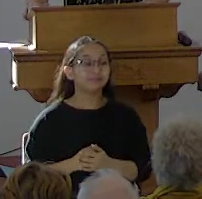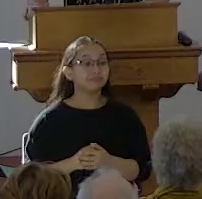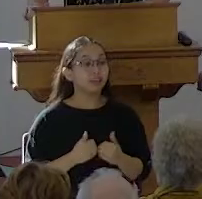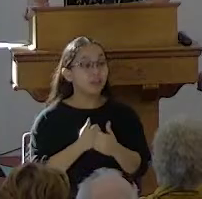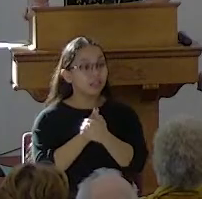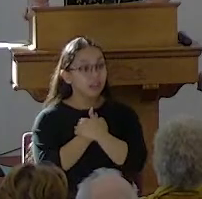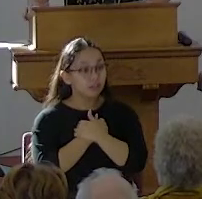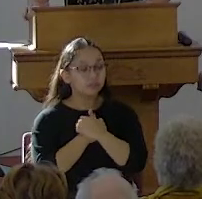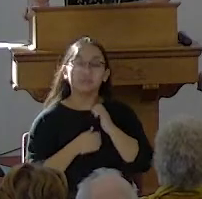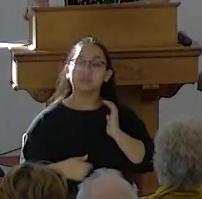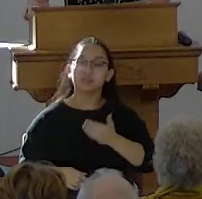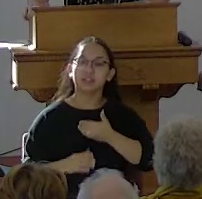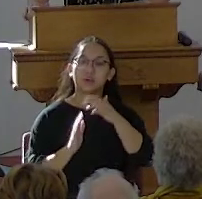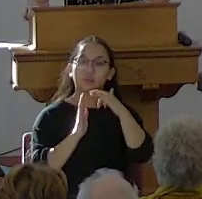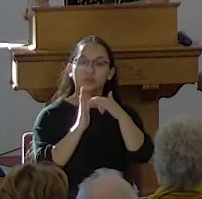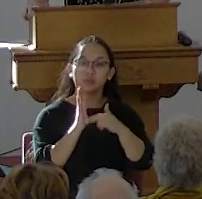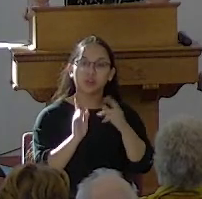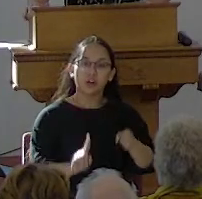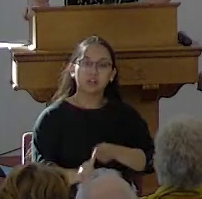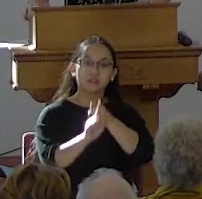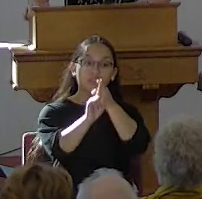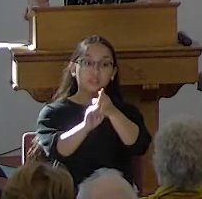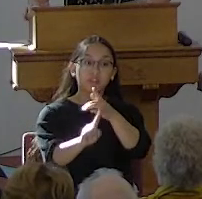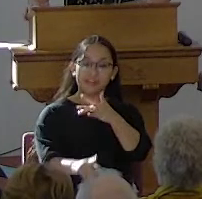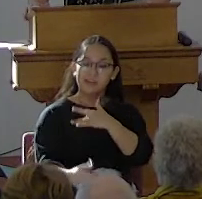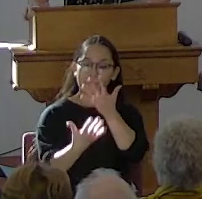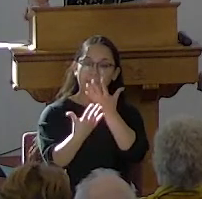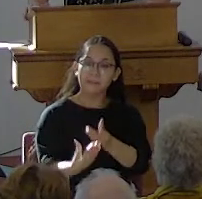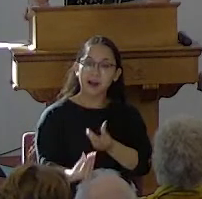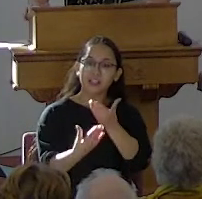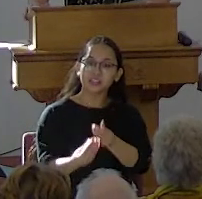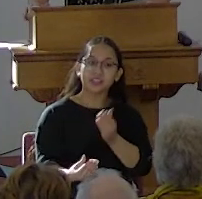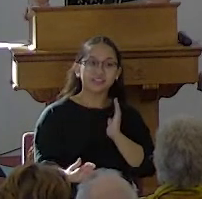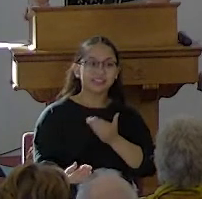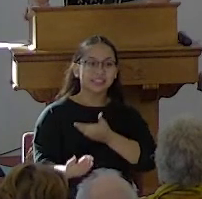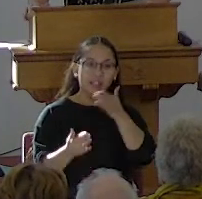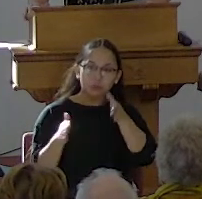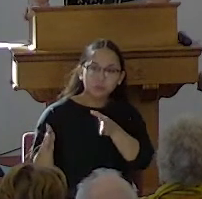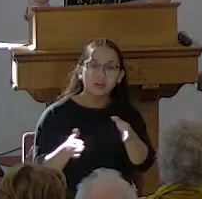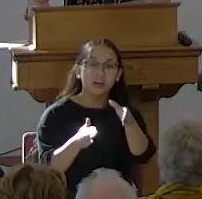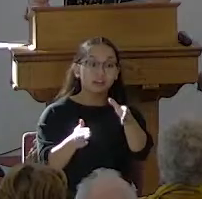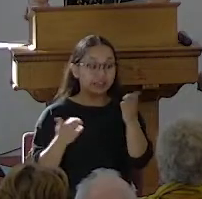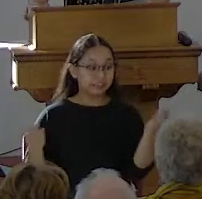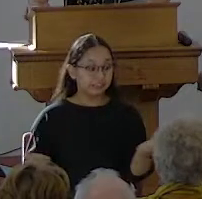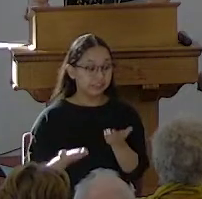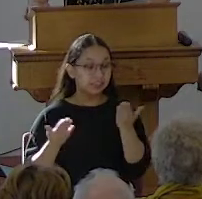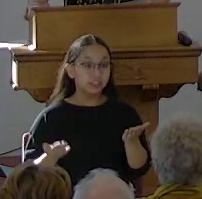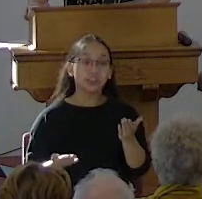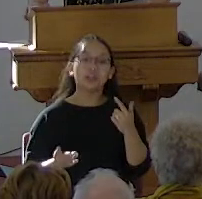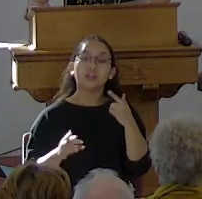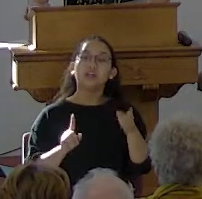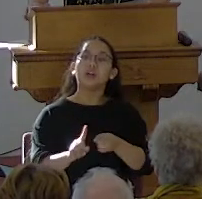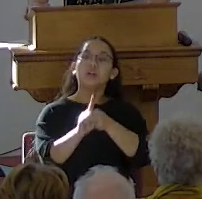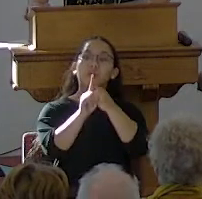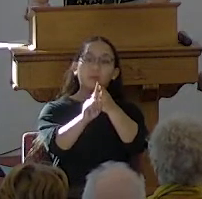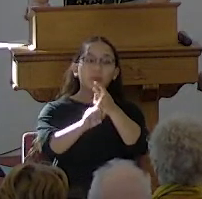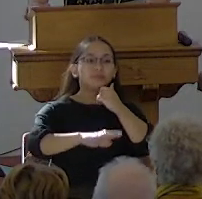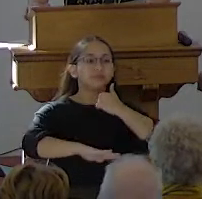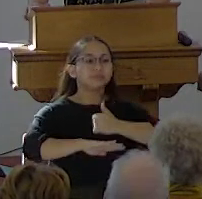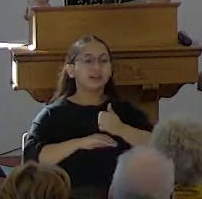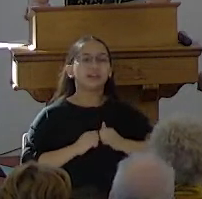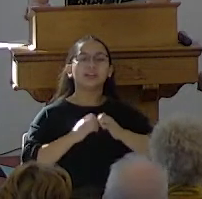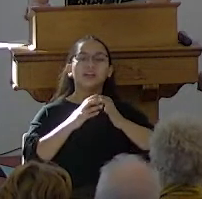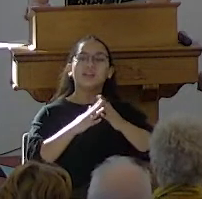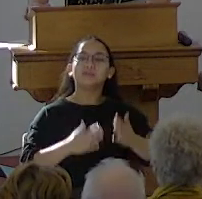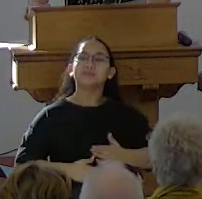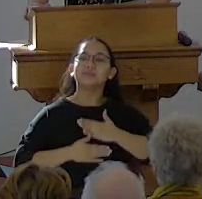Love is our doctrine. Compassion is our way. Here we seek to create a joyful home